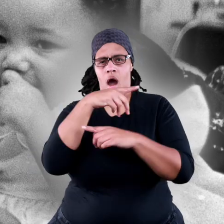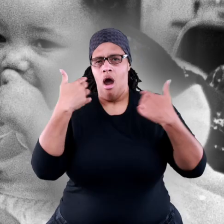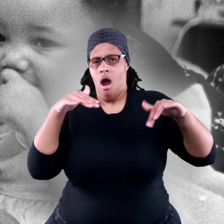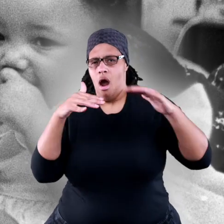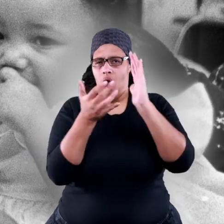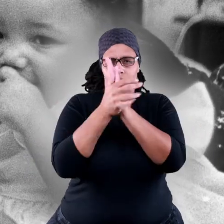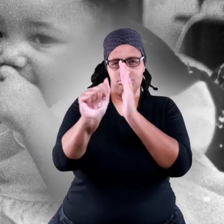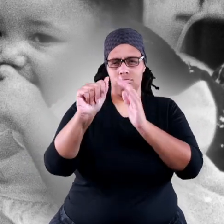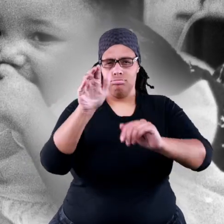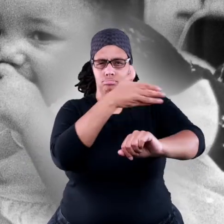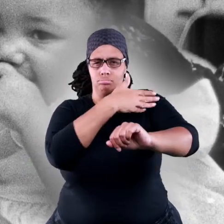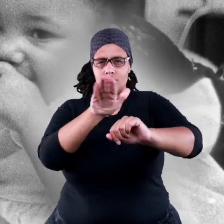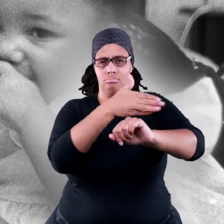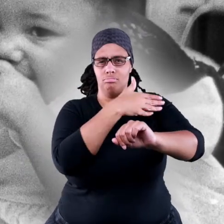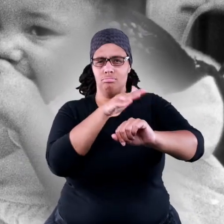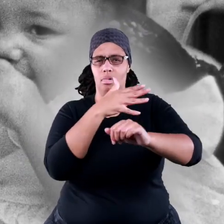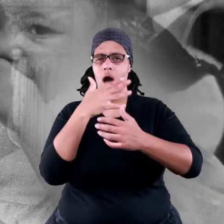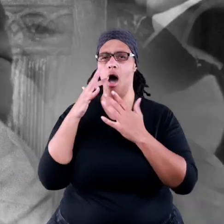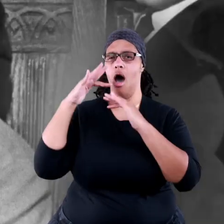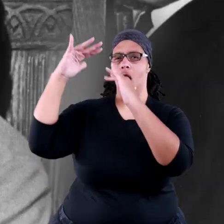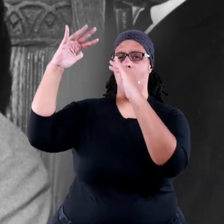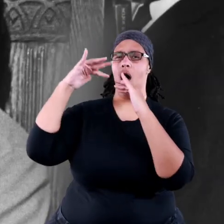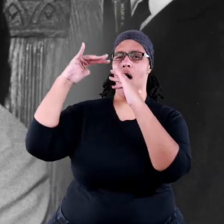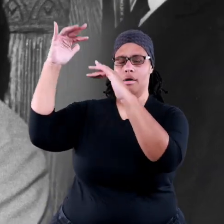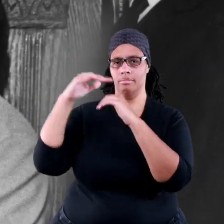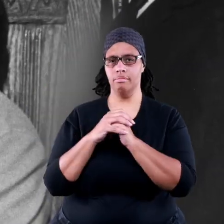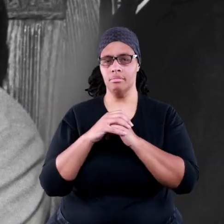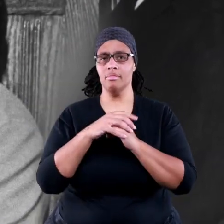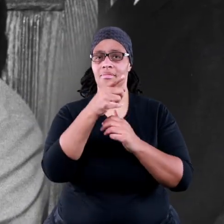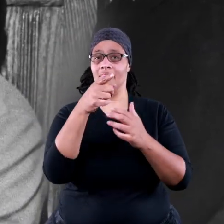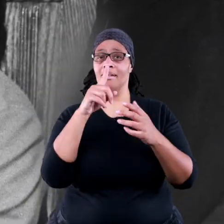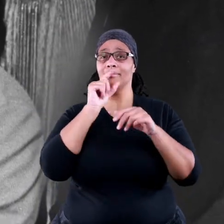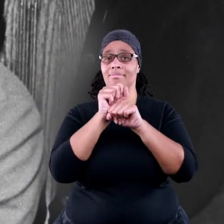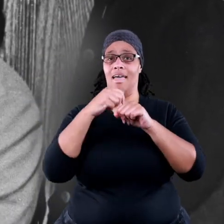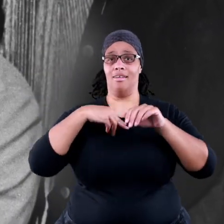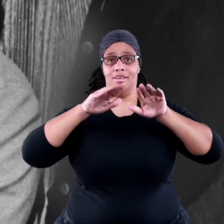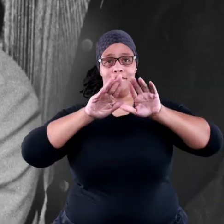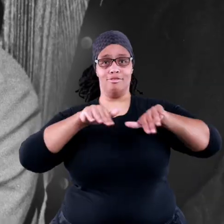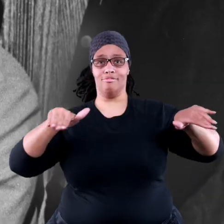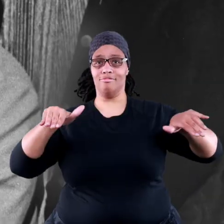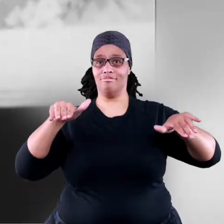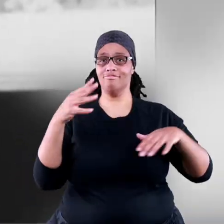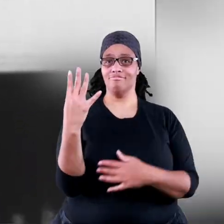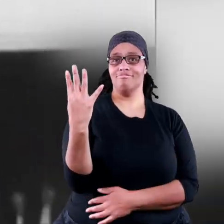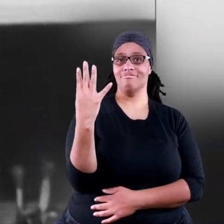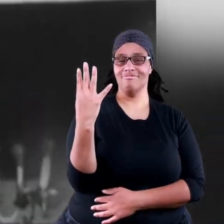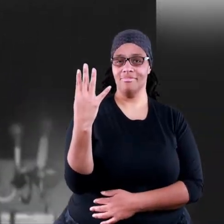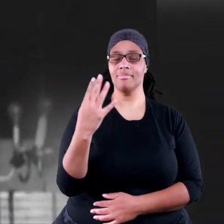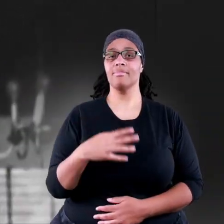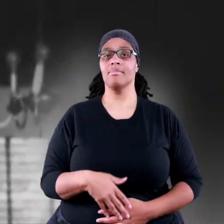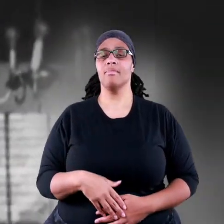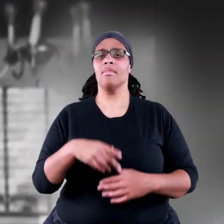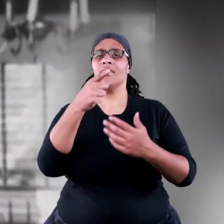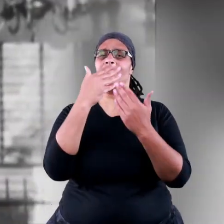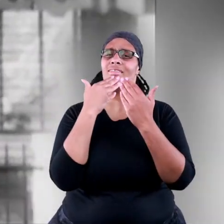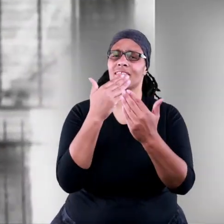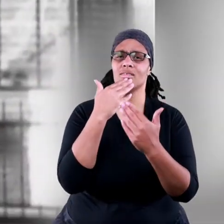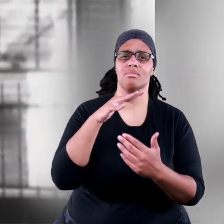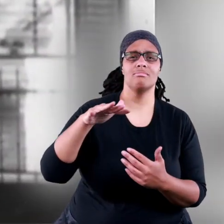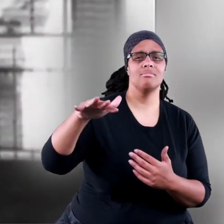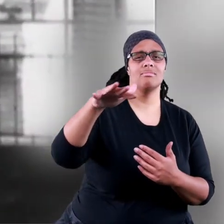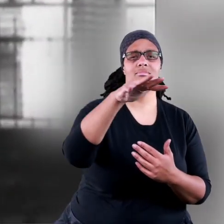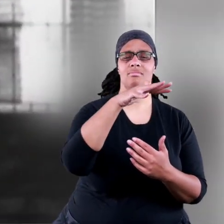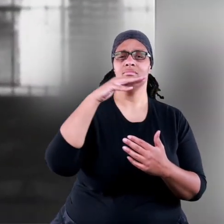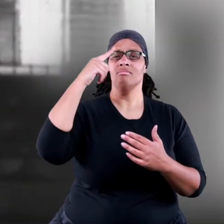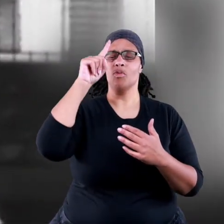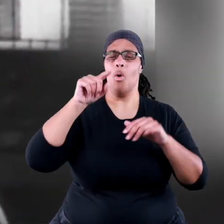talented musician and singer. They would eventually have 4 children. Heavenly Father, we thank Thee for the privilege of this